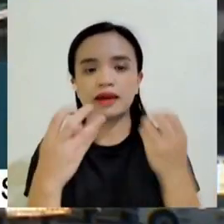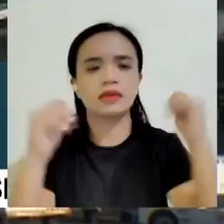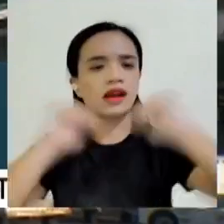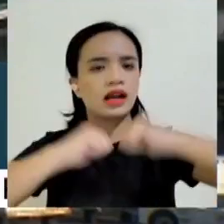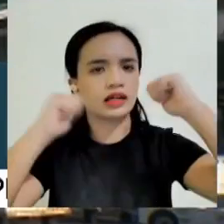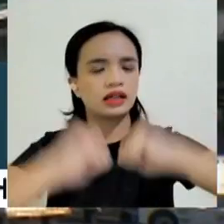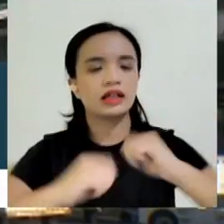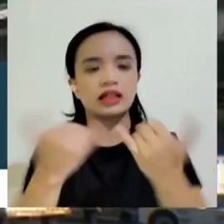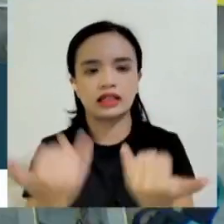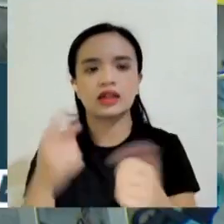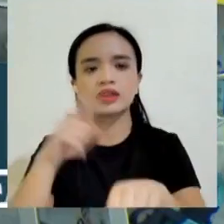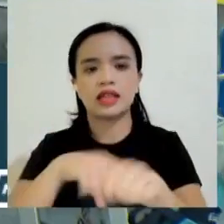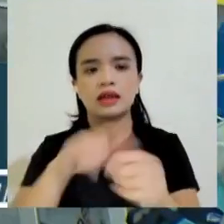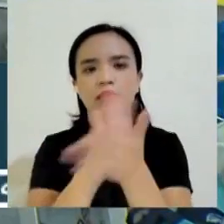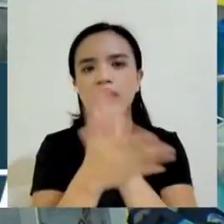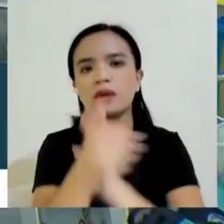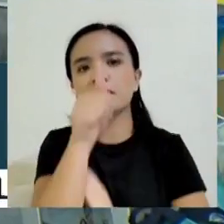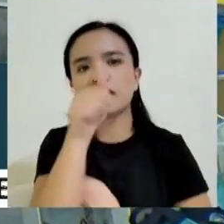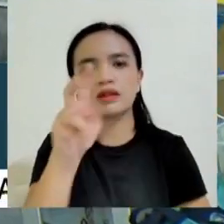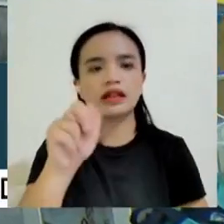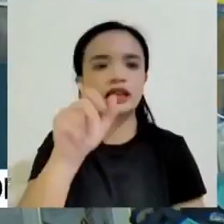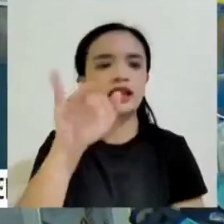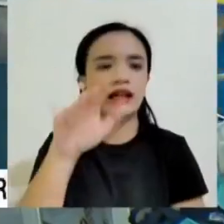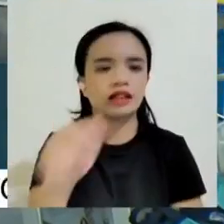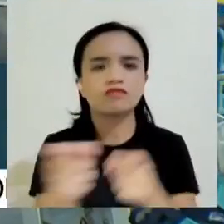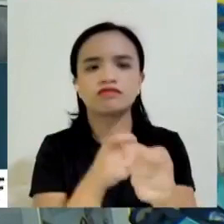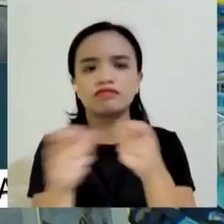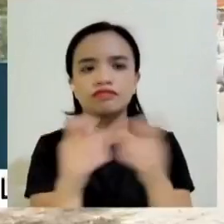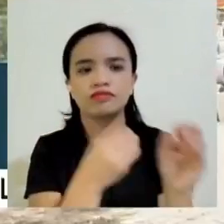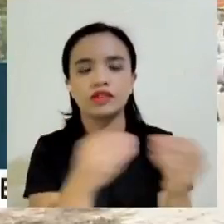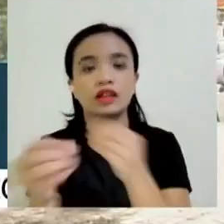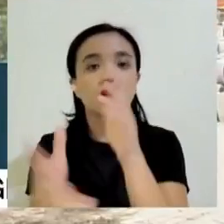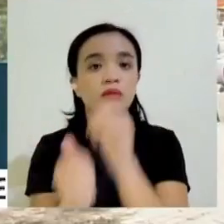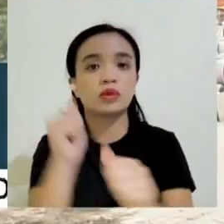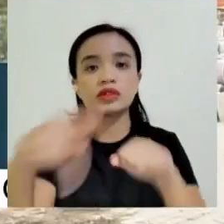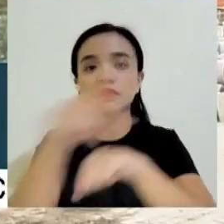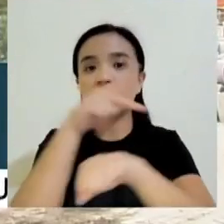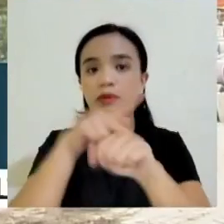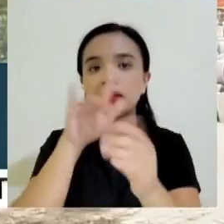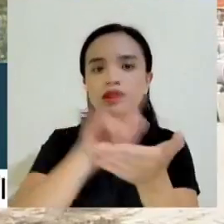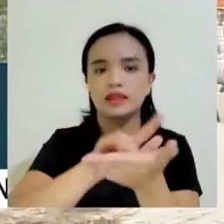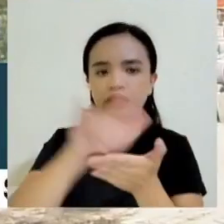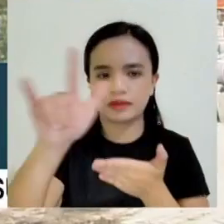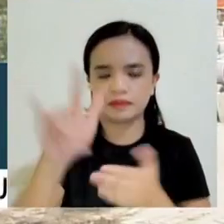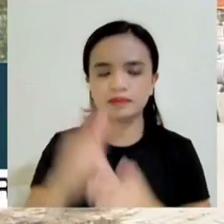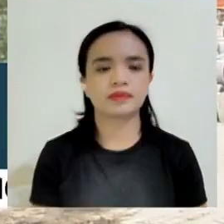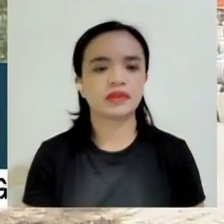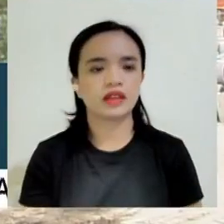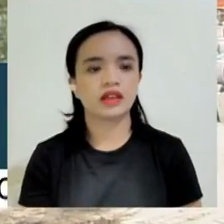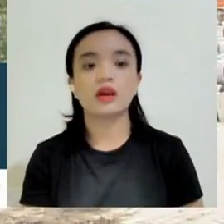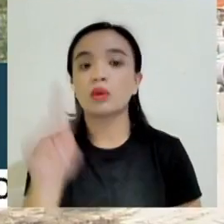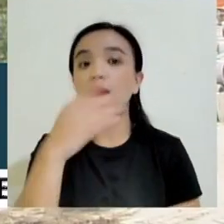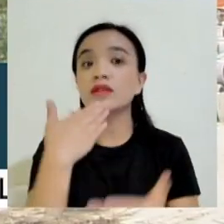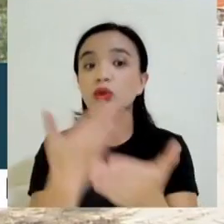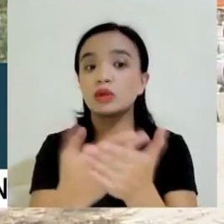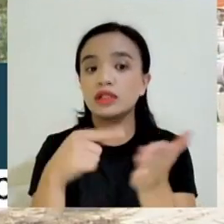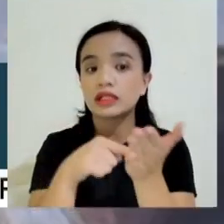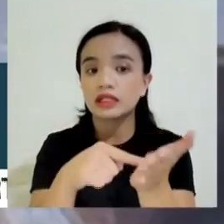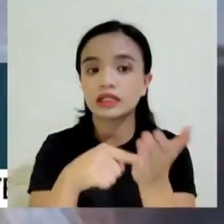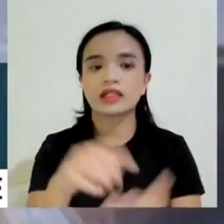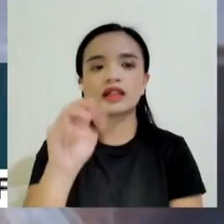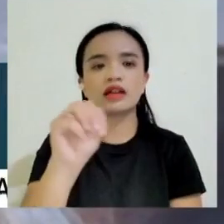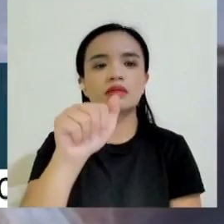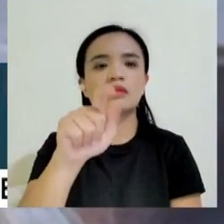privatize NAIA operations, and most Philippine airports for that matter. One good model they see is the Mactan Cebu International